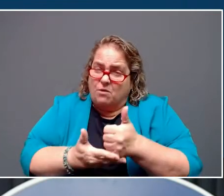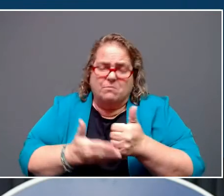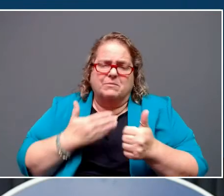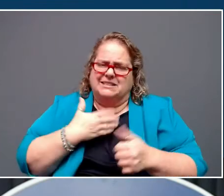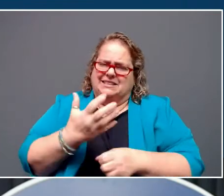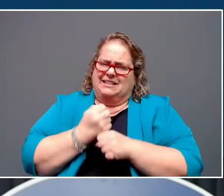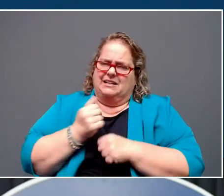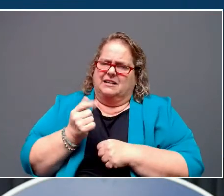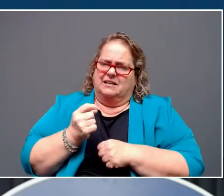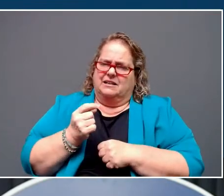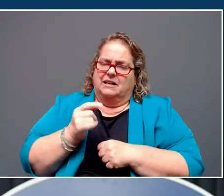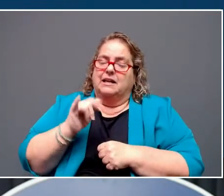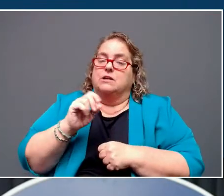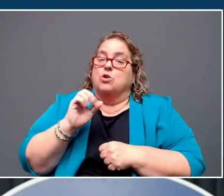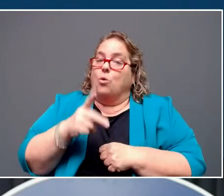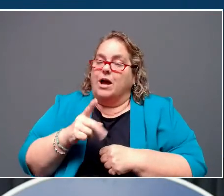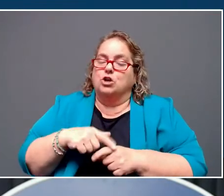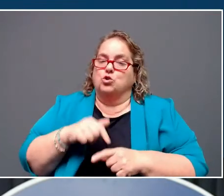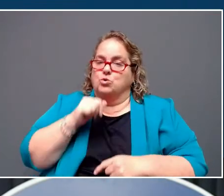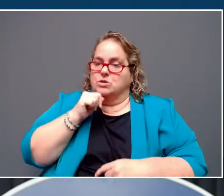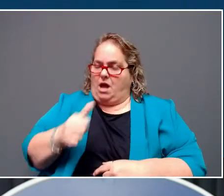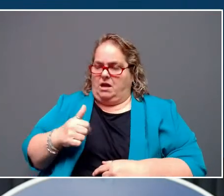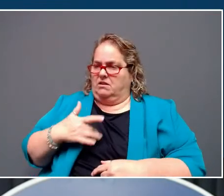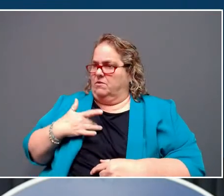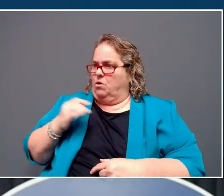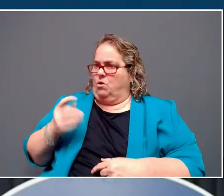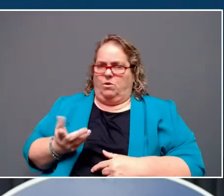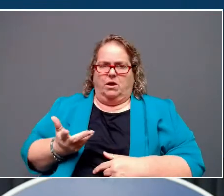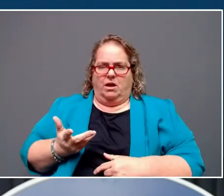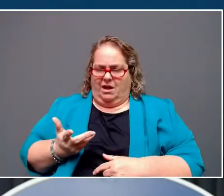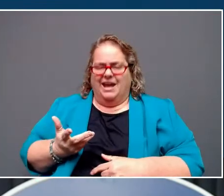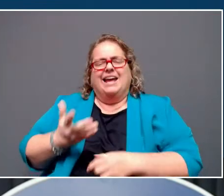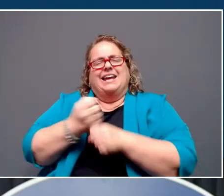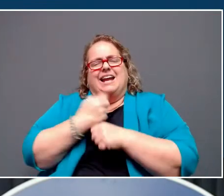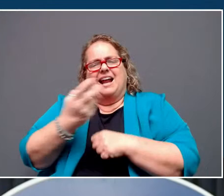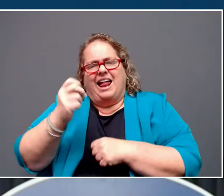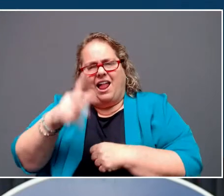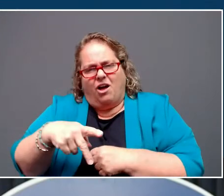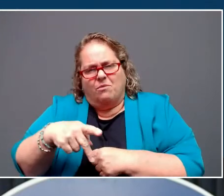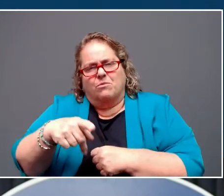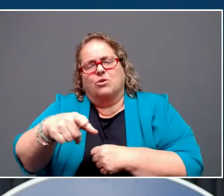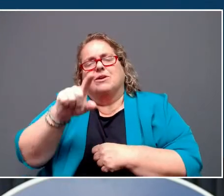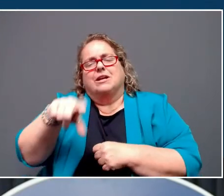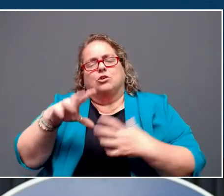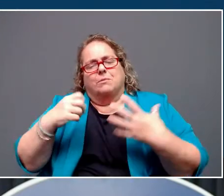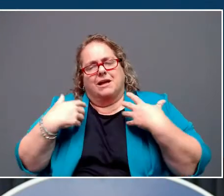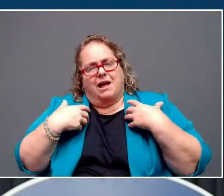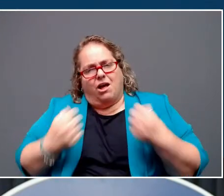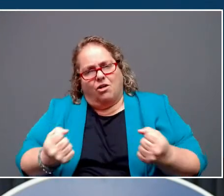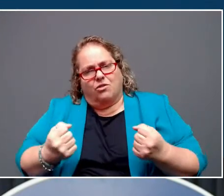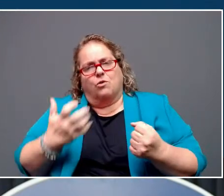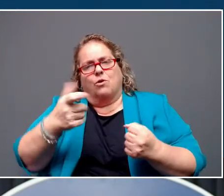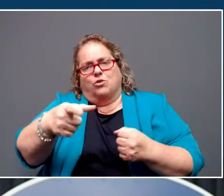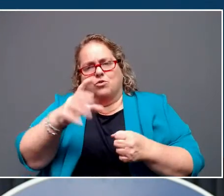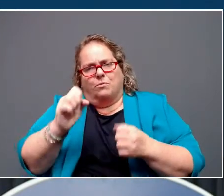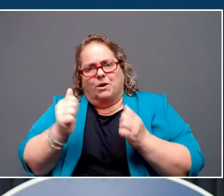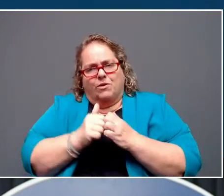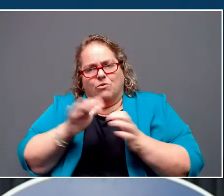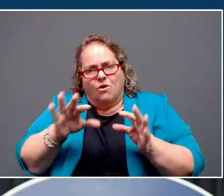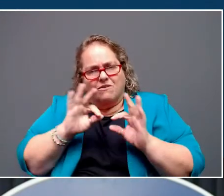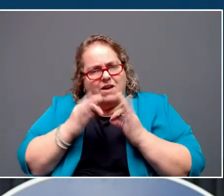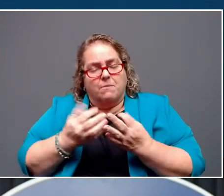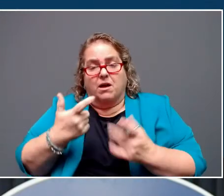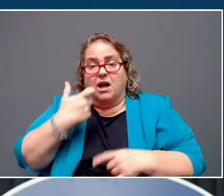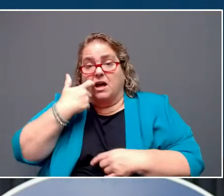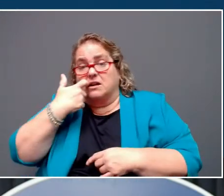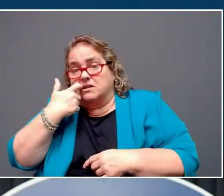okay, and it's okay to reach out for help. We want you healthy. We want you to be able to be with your family. We don't want addiction to tear